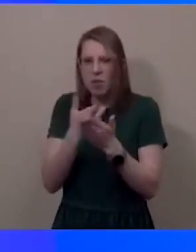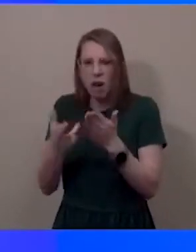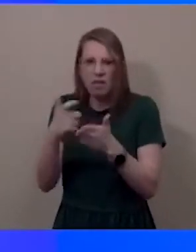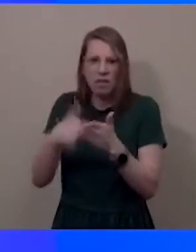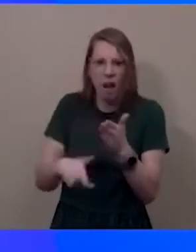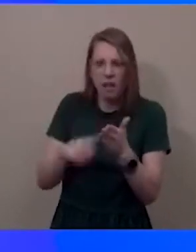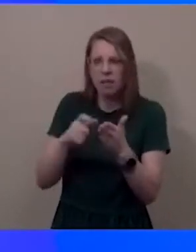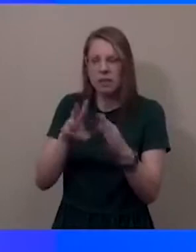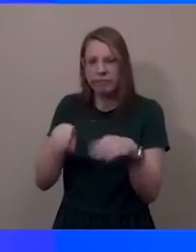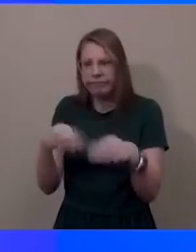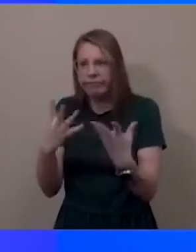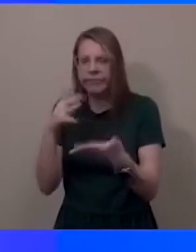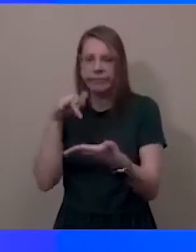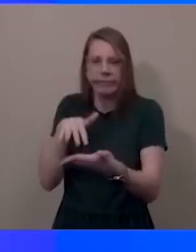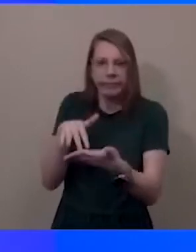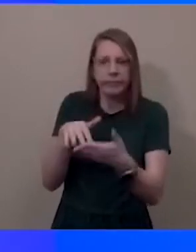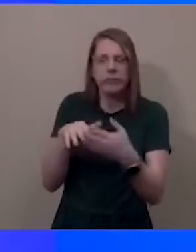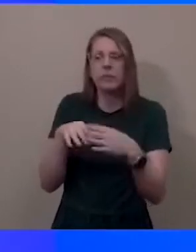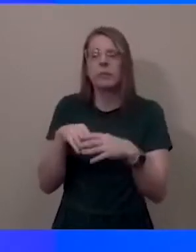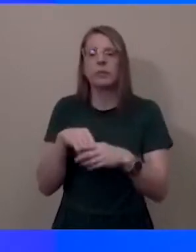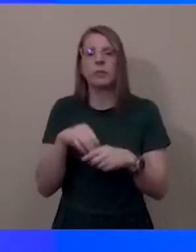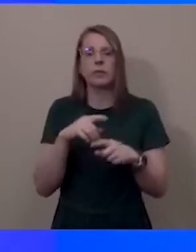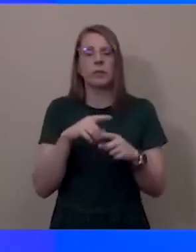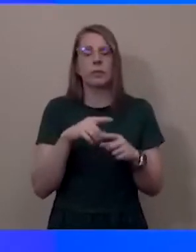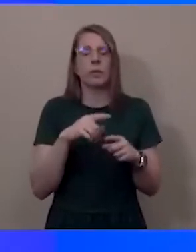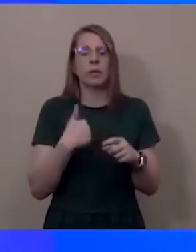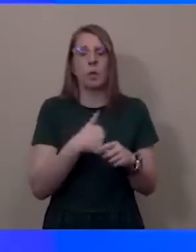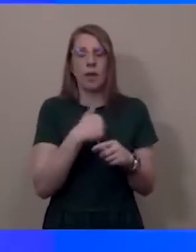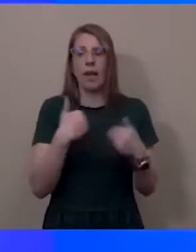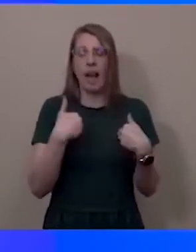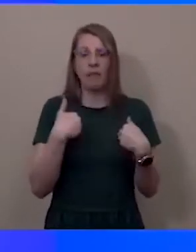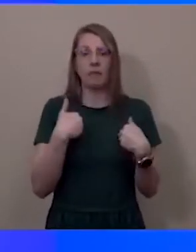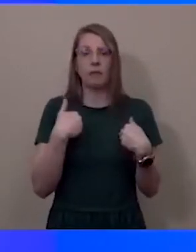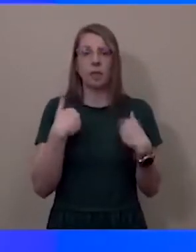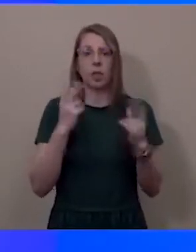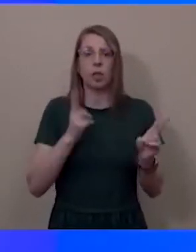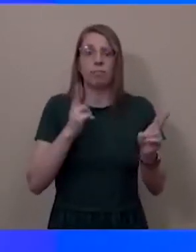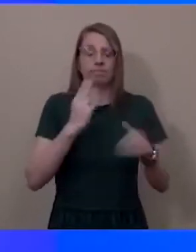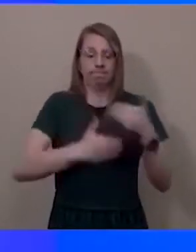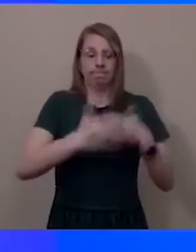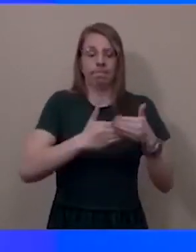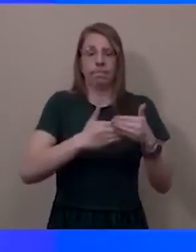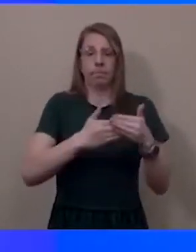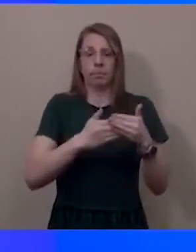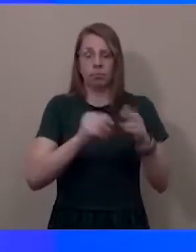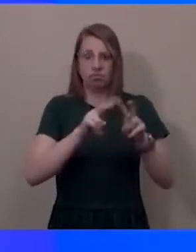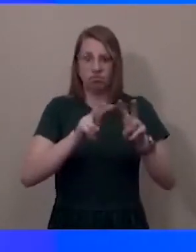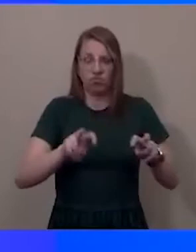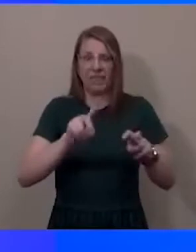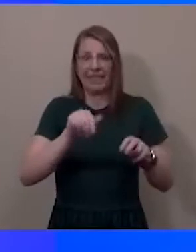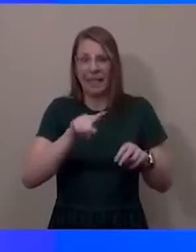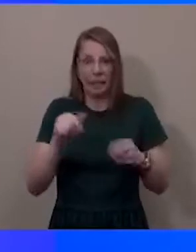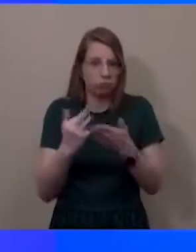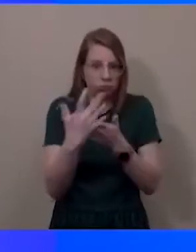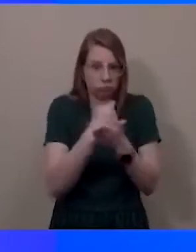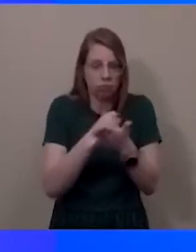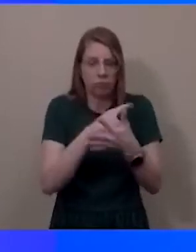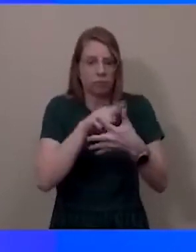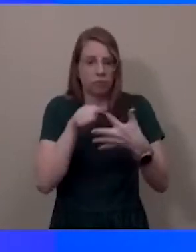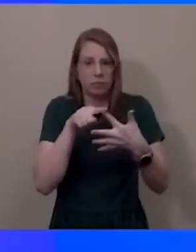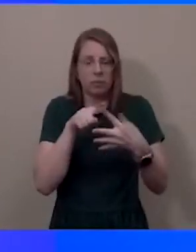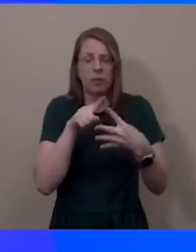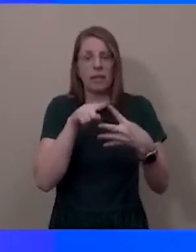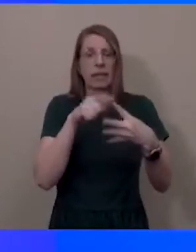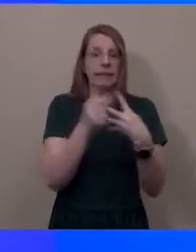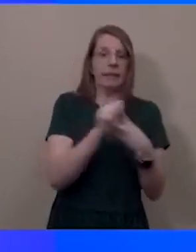do those. When we have this expedited process, looking at all of those those data signals showing safety and efficacy of